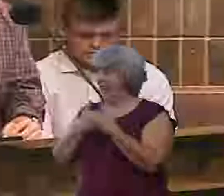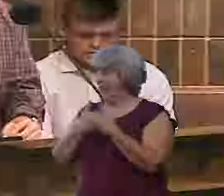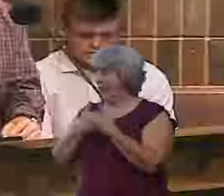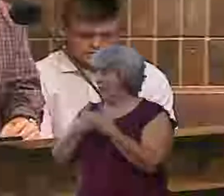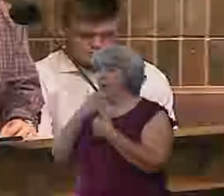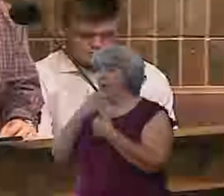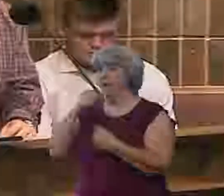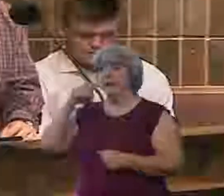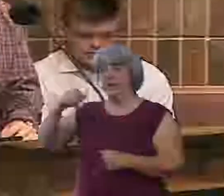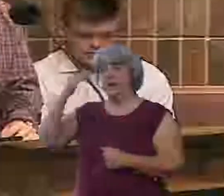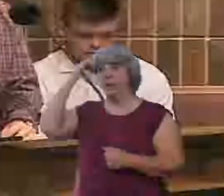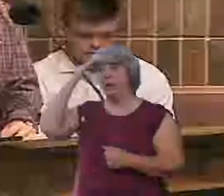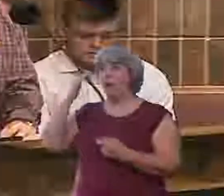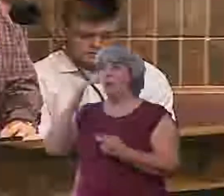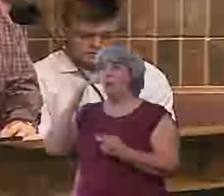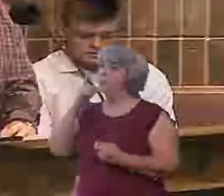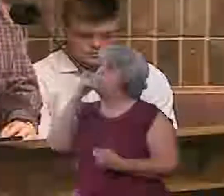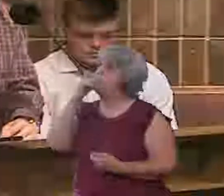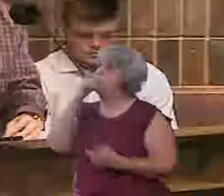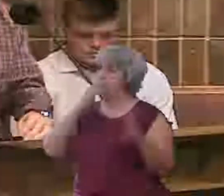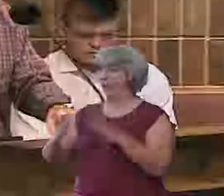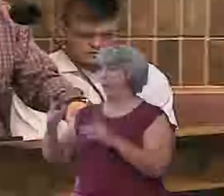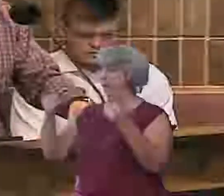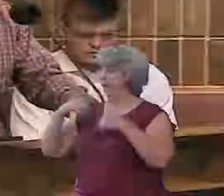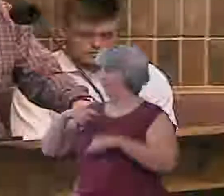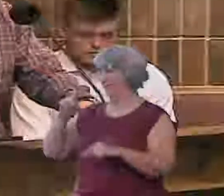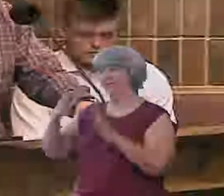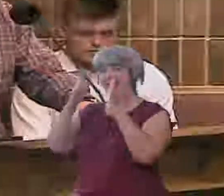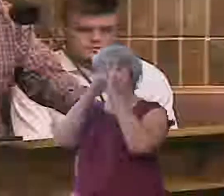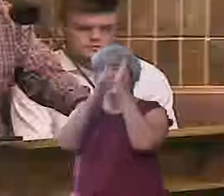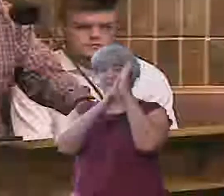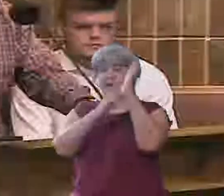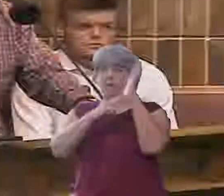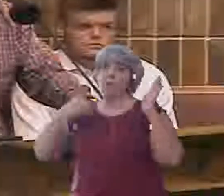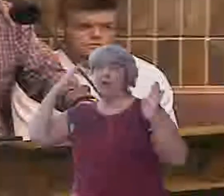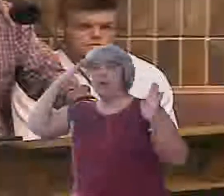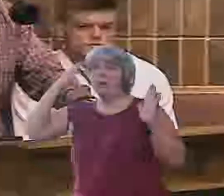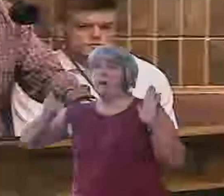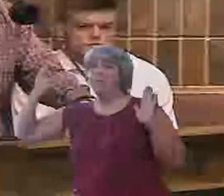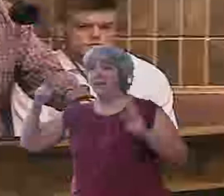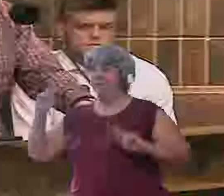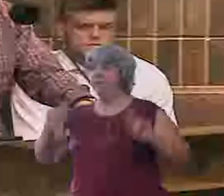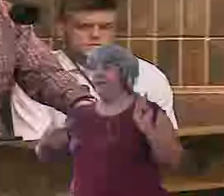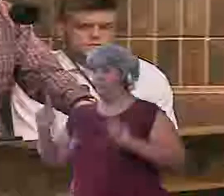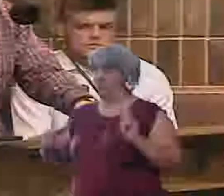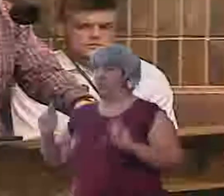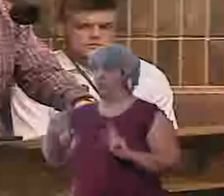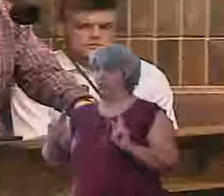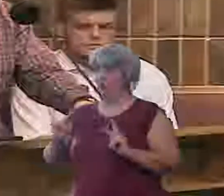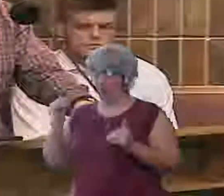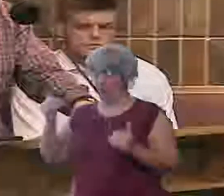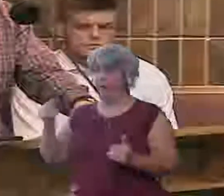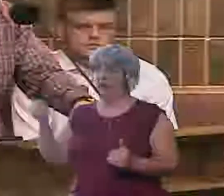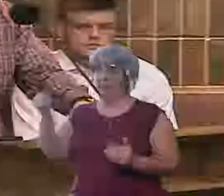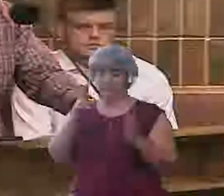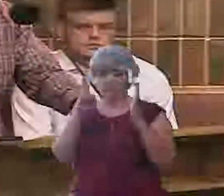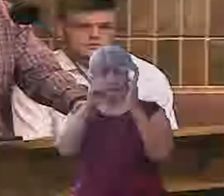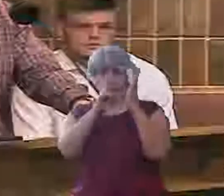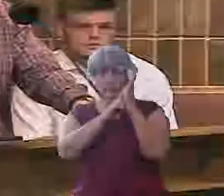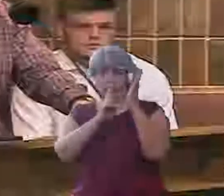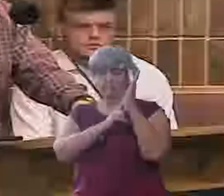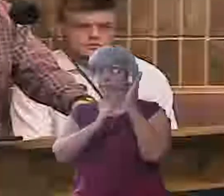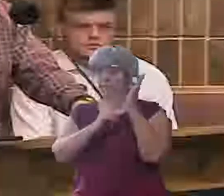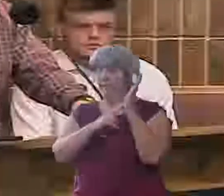count for everything. So if you can sign up on the sign-up sheet outside the secretary's office, do so immediately so we can get a head count, especially for our